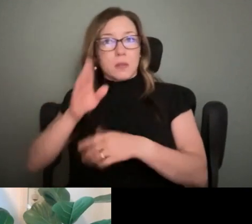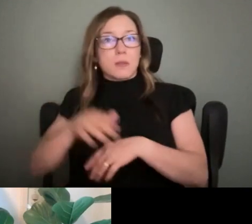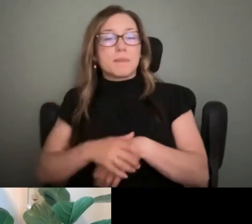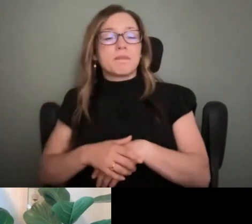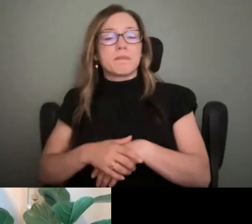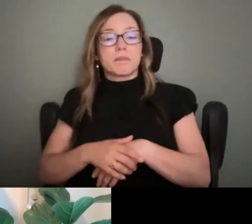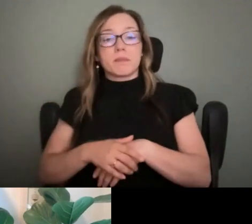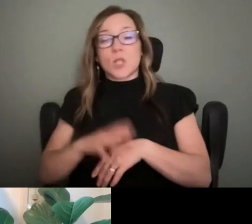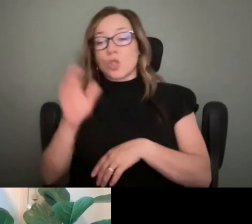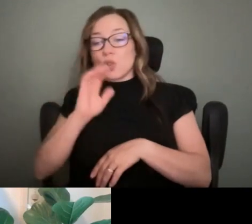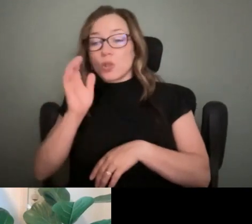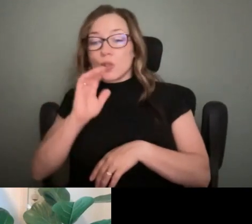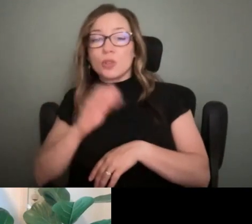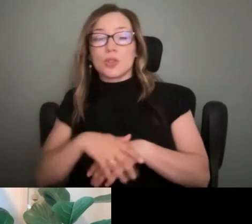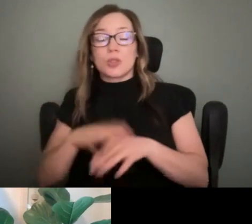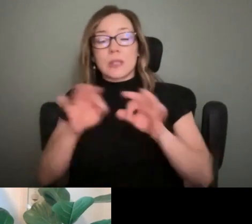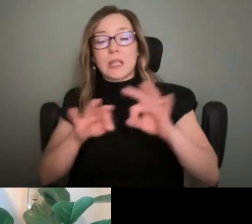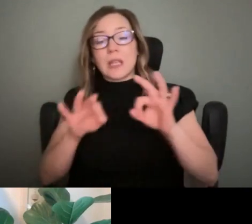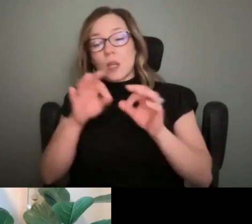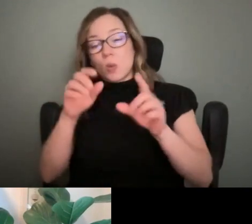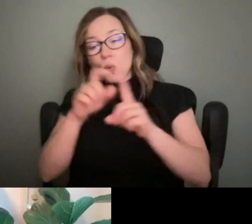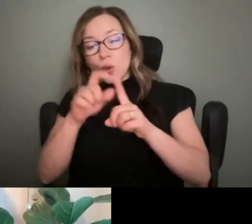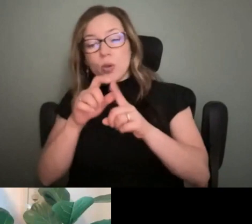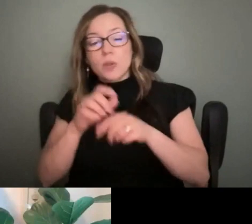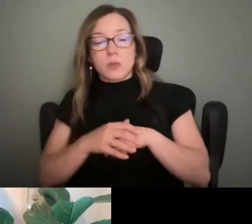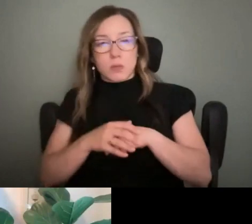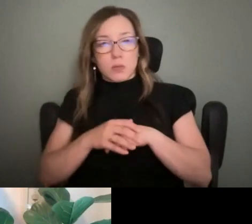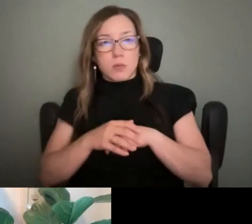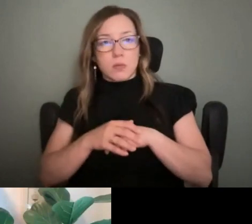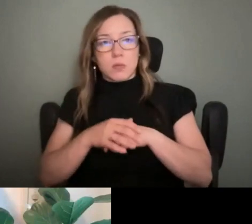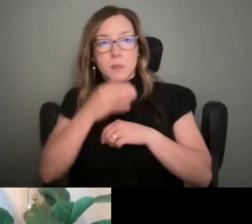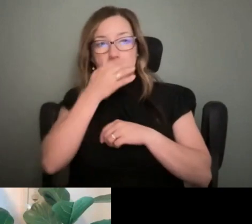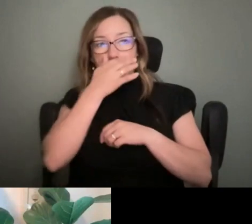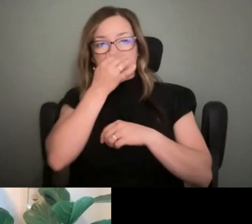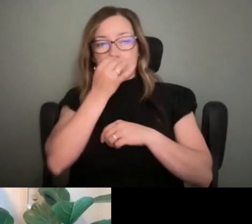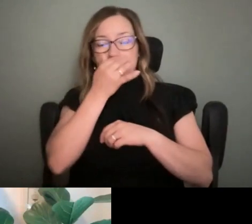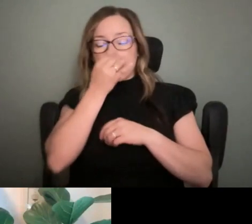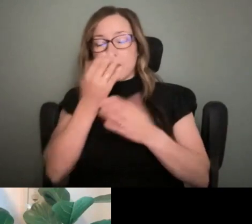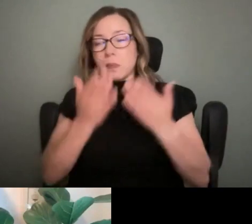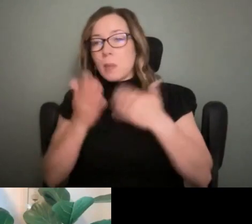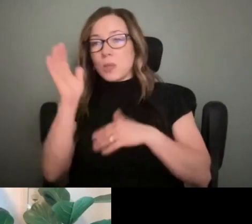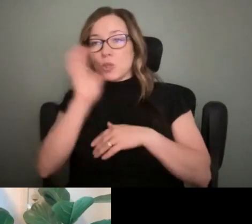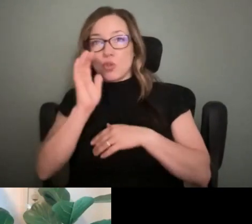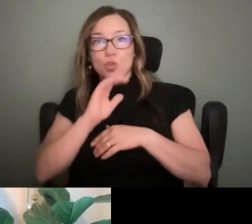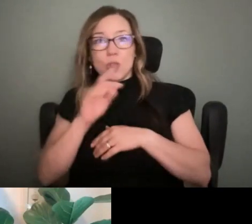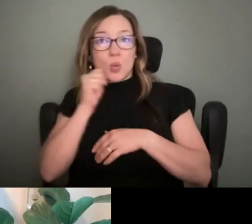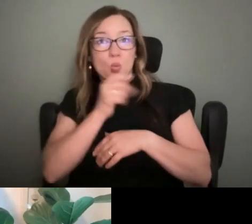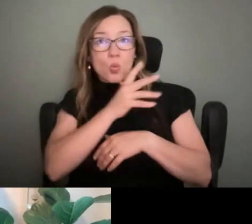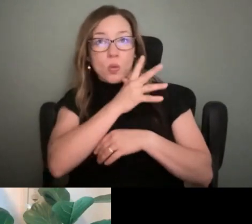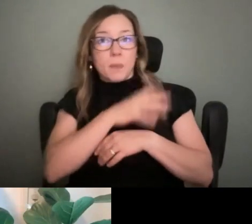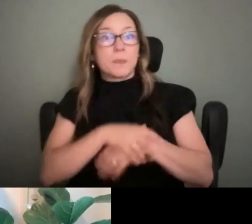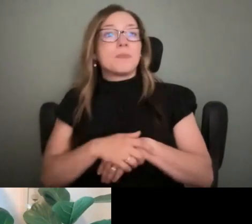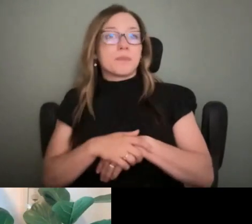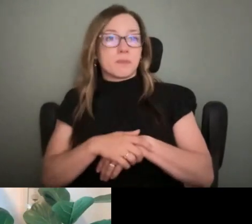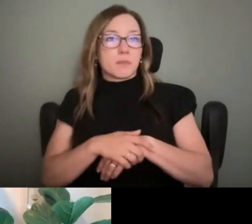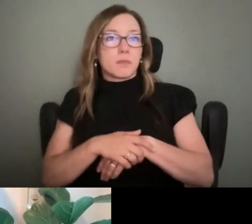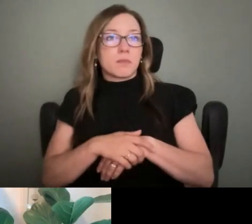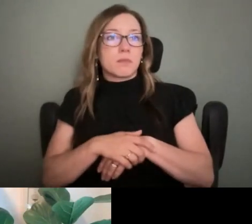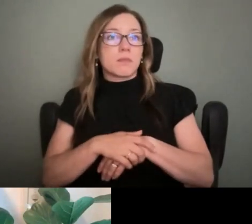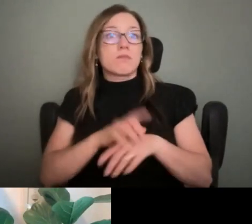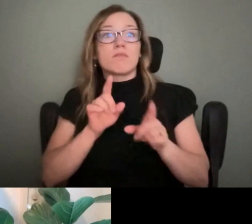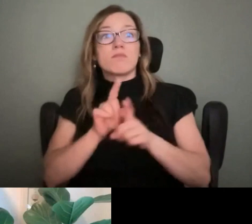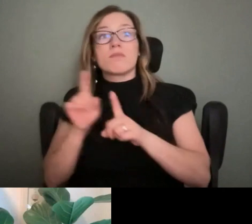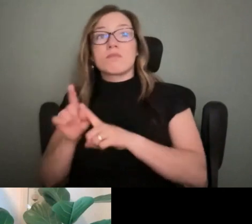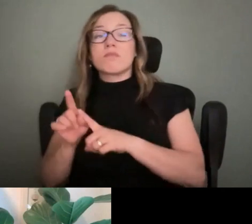search keywords and maybe find someone by searching in rural. We also have a fair amount